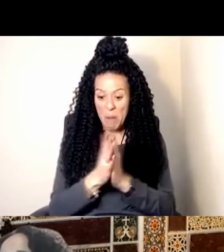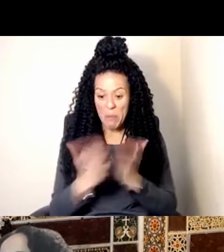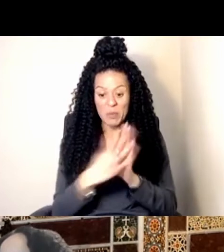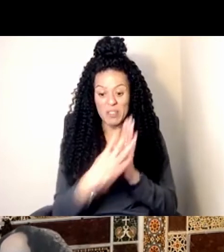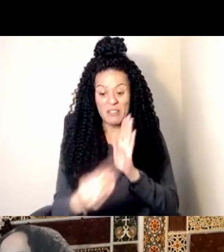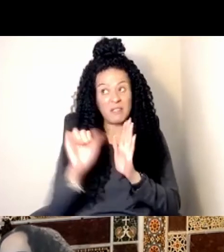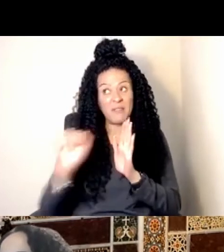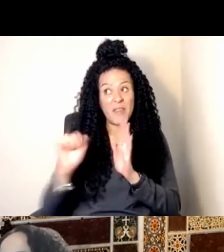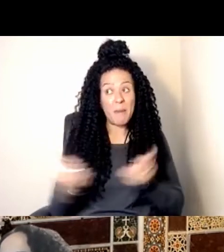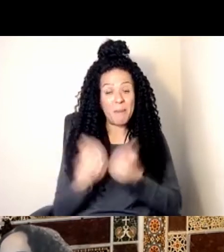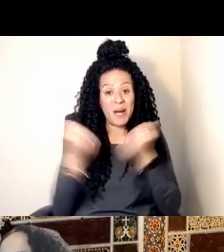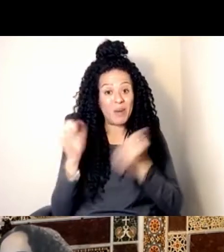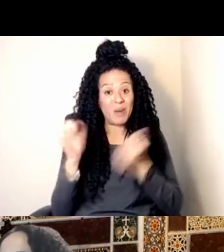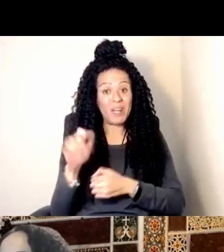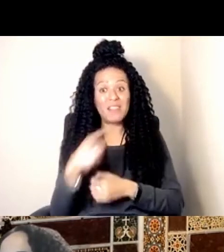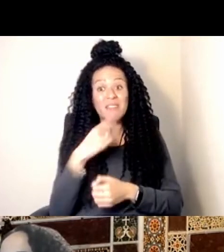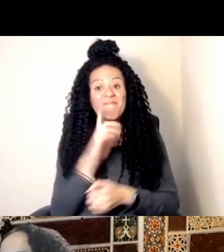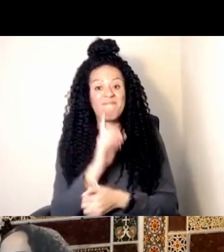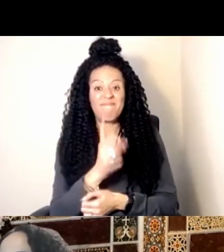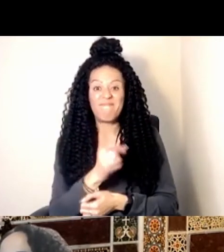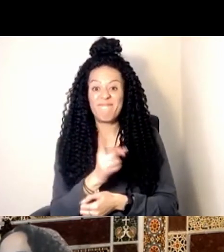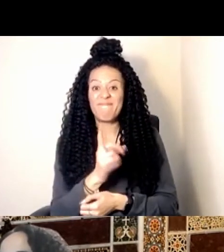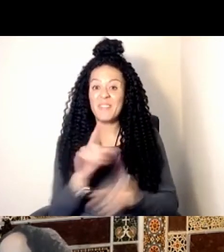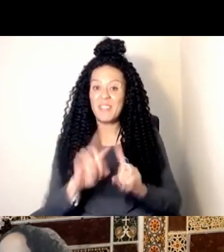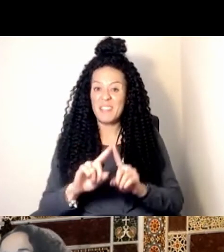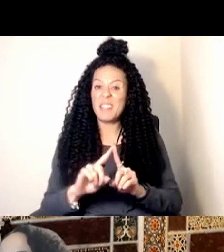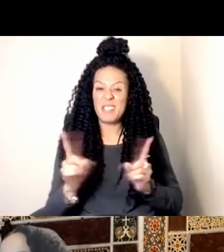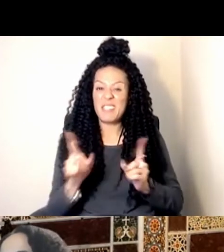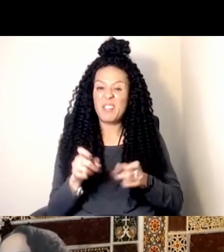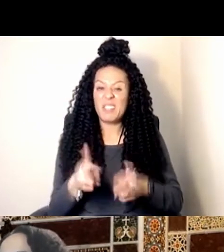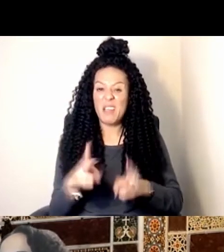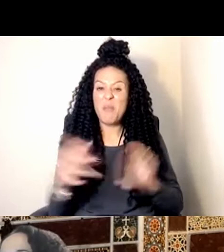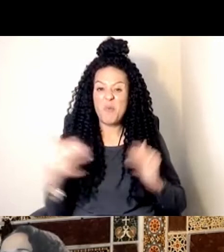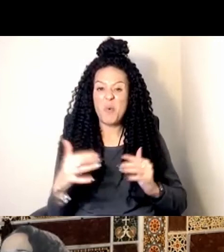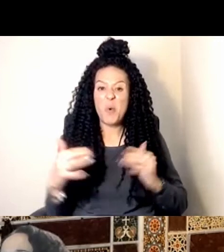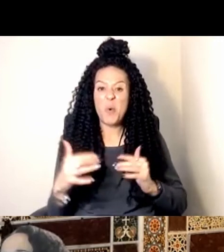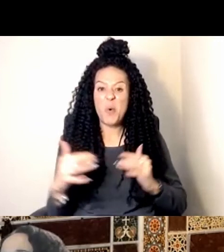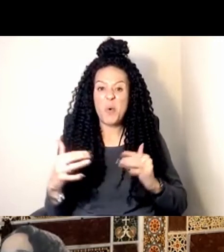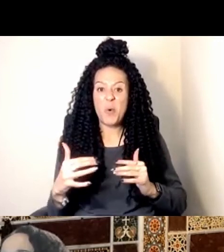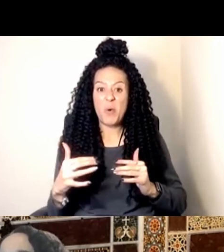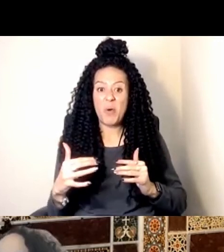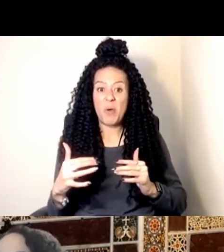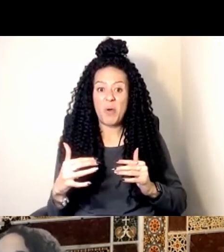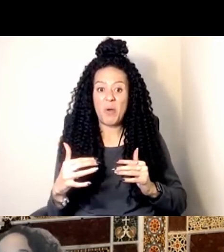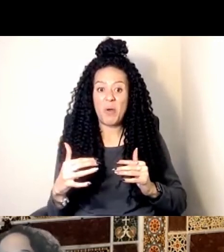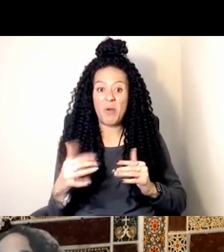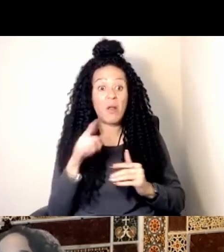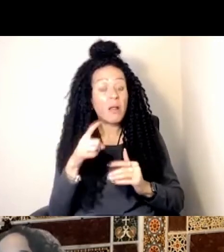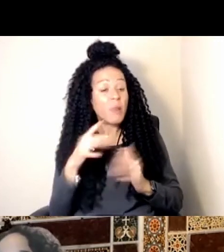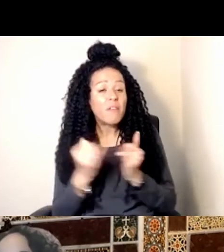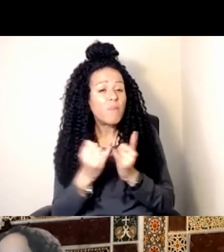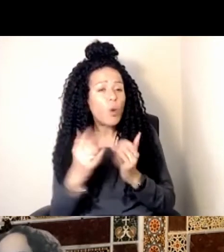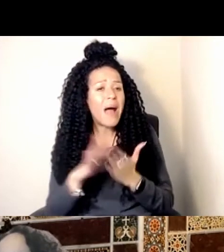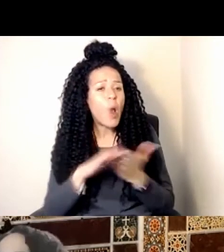of their power. That was a very different kind of war. One fought not by